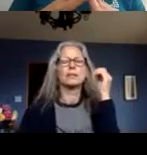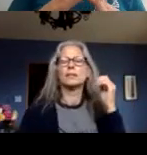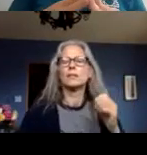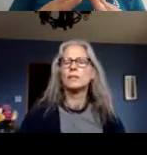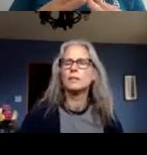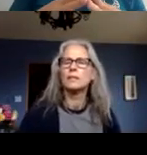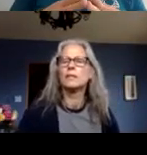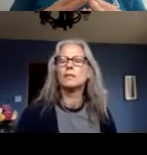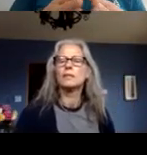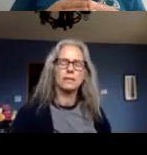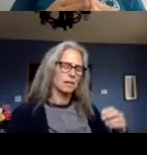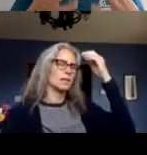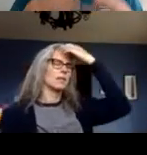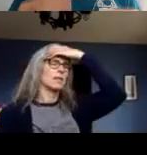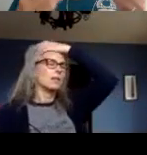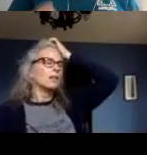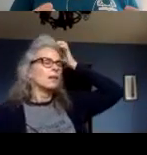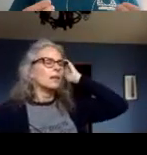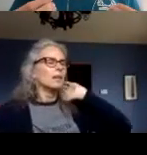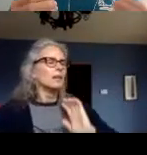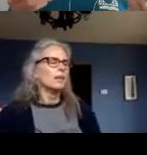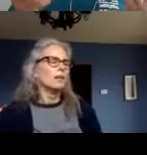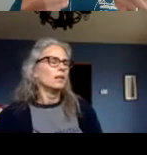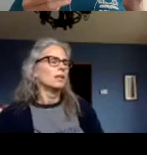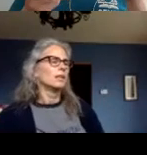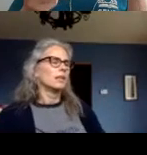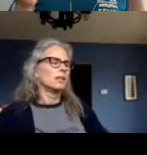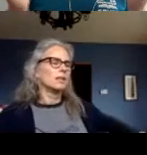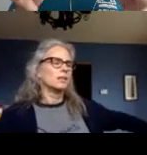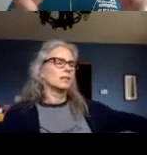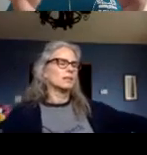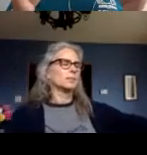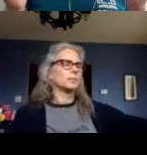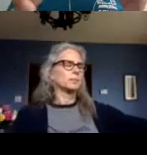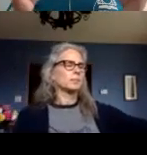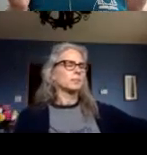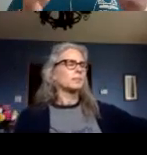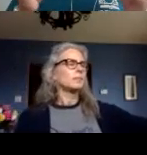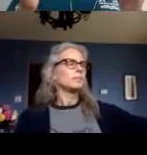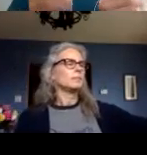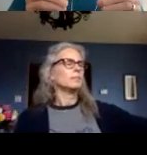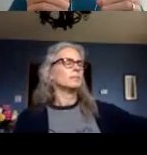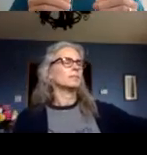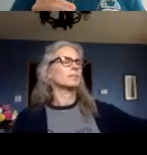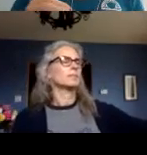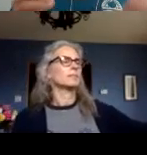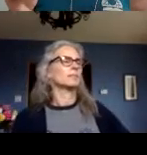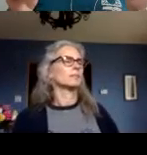that really gives parents and families the information they're looking for around their particular student's work inside of